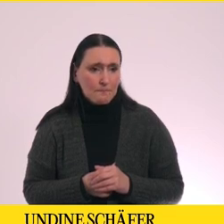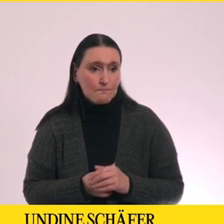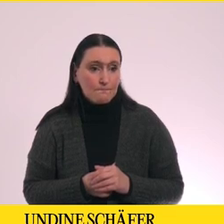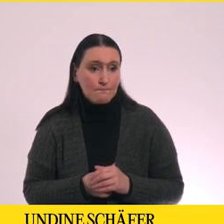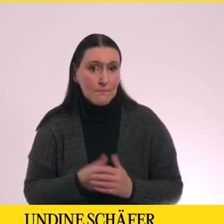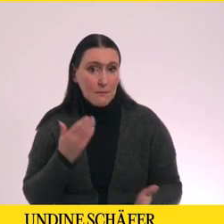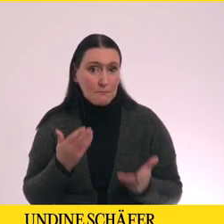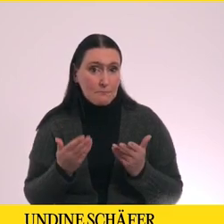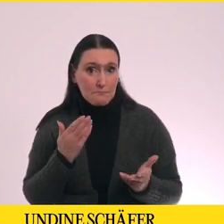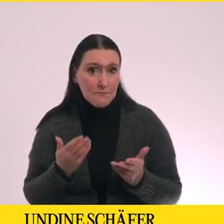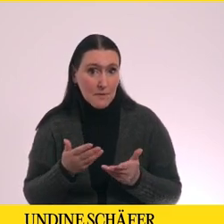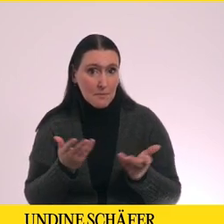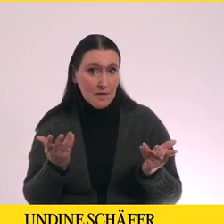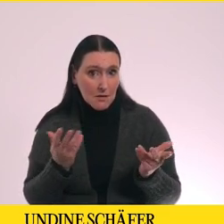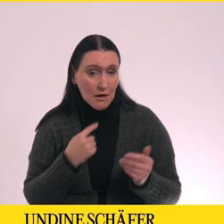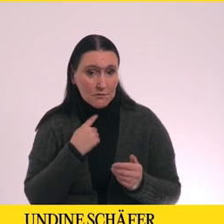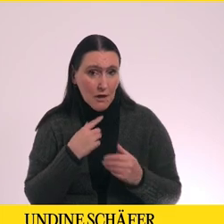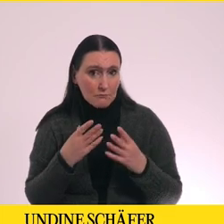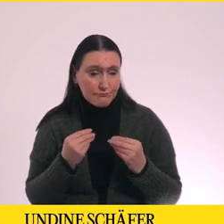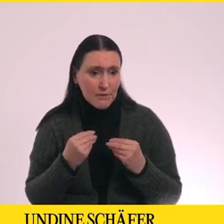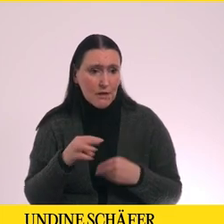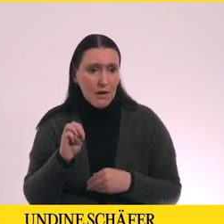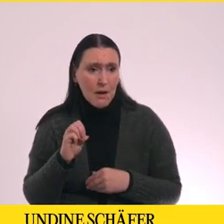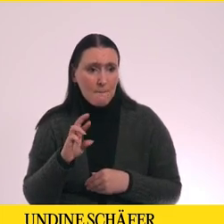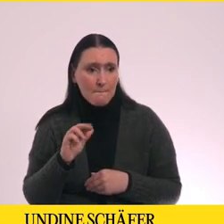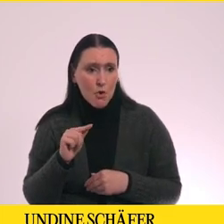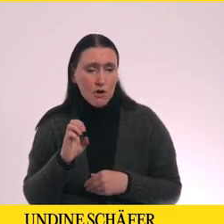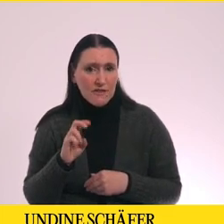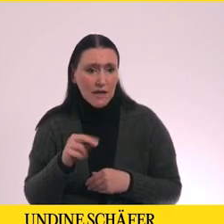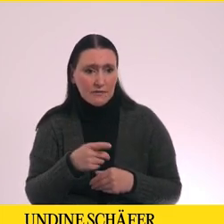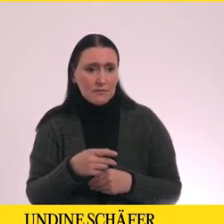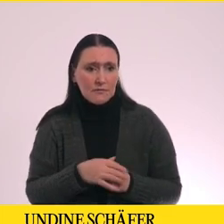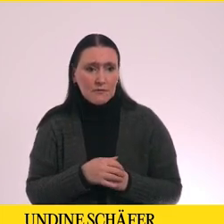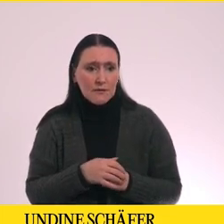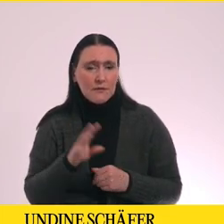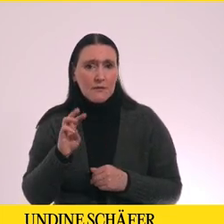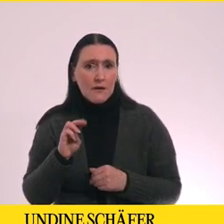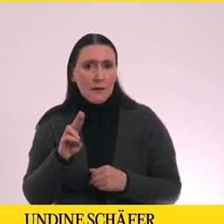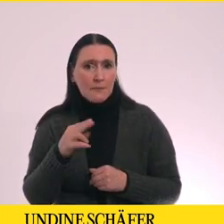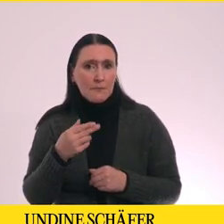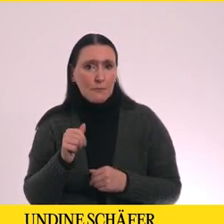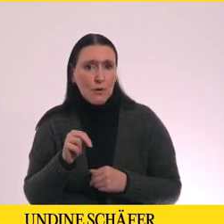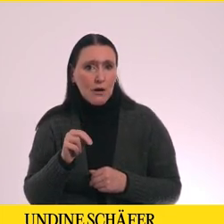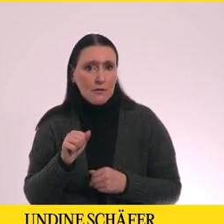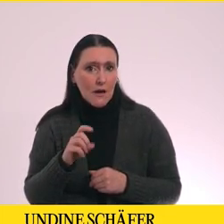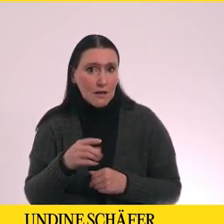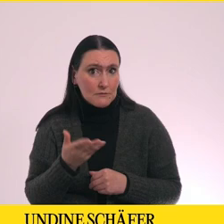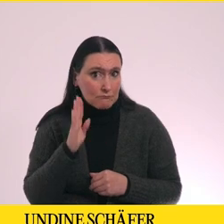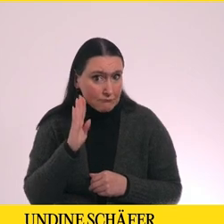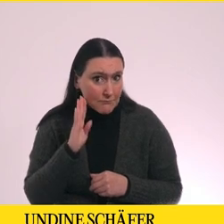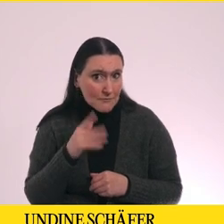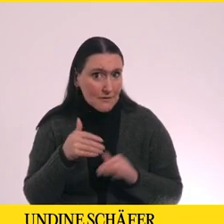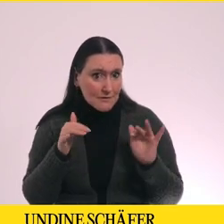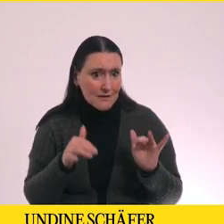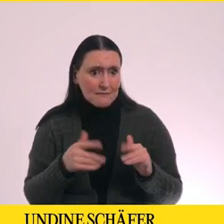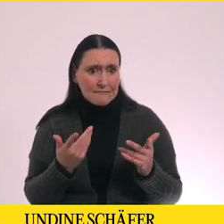Maybe while Morten and Mohammed sort out their sound. We've only got 10 minutes